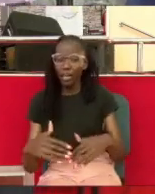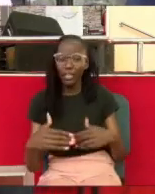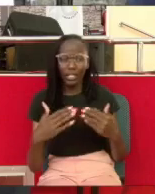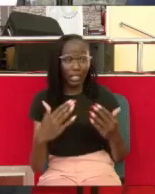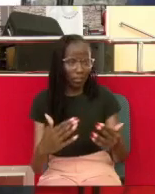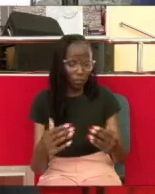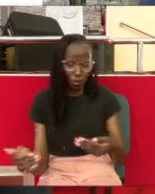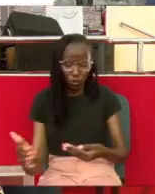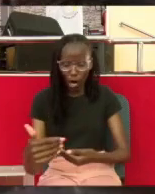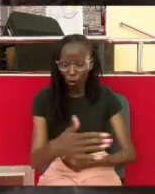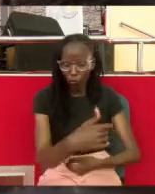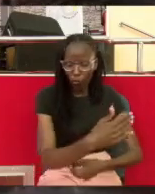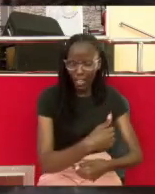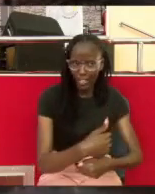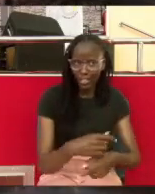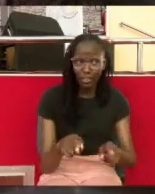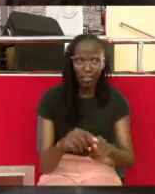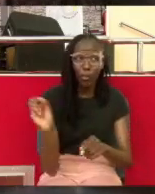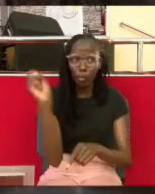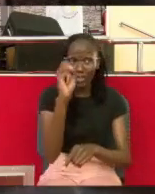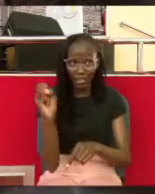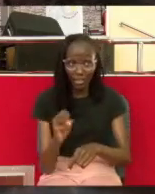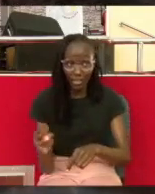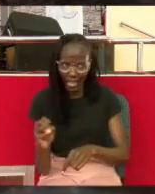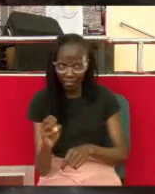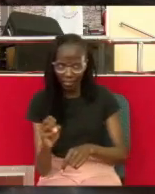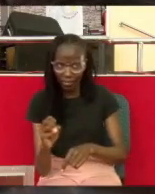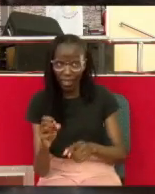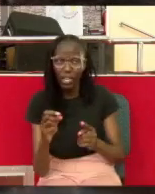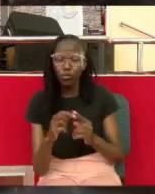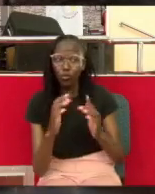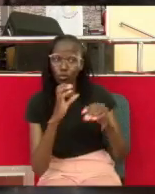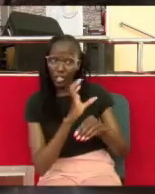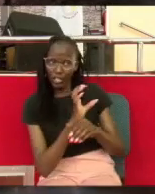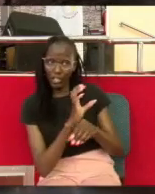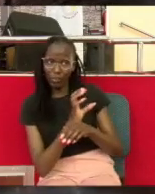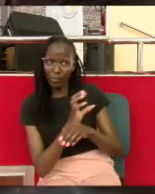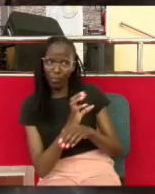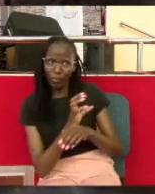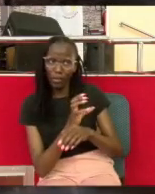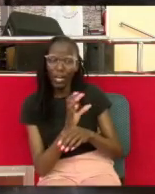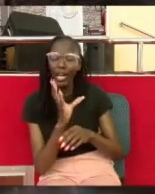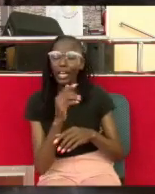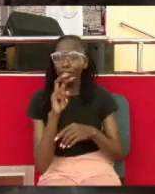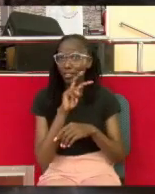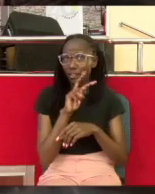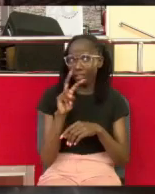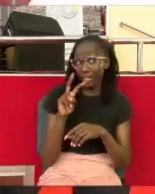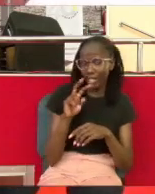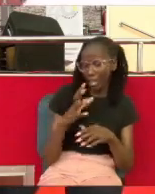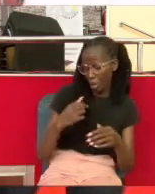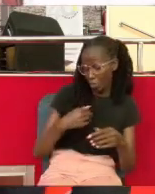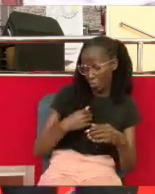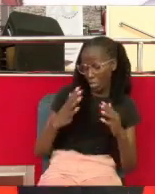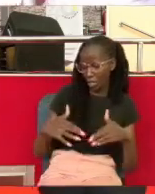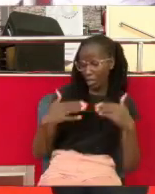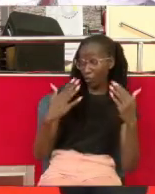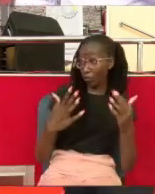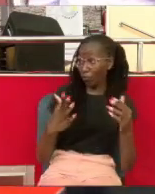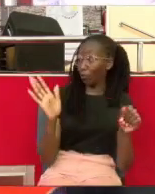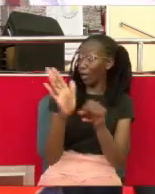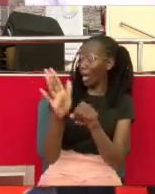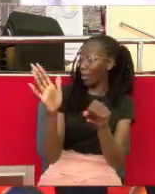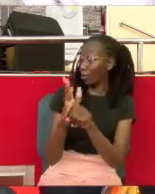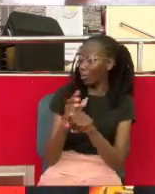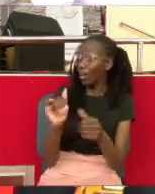storehouse. Try me and see whether I will not pour unto you so much that you